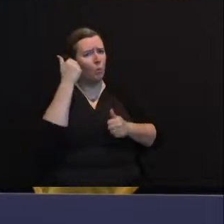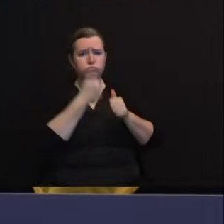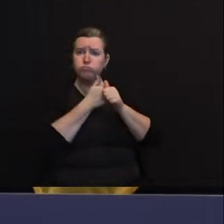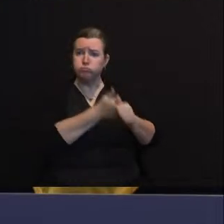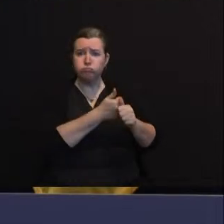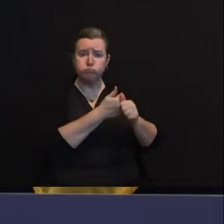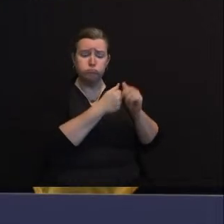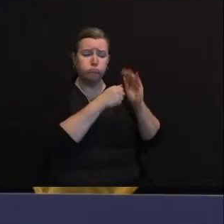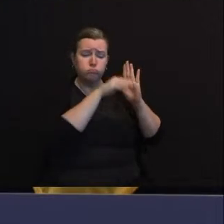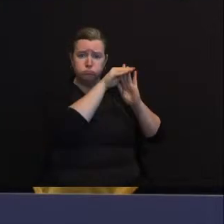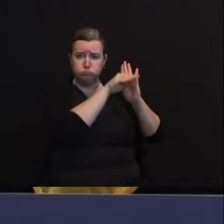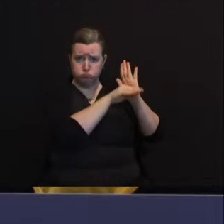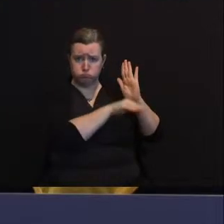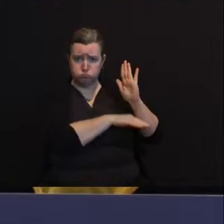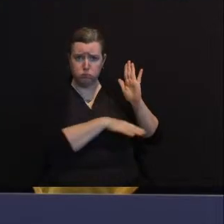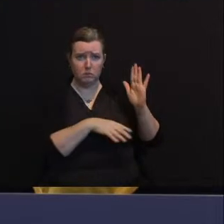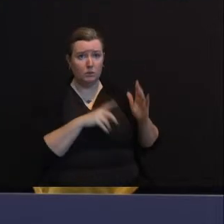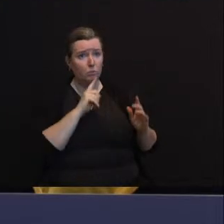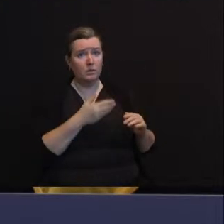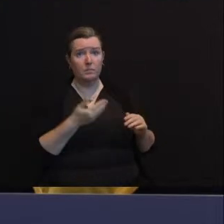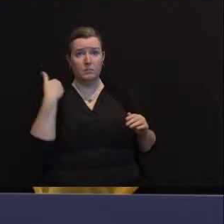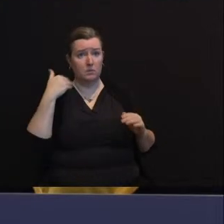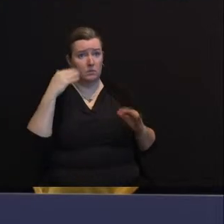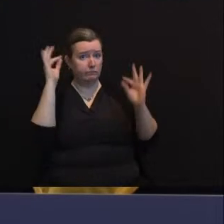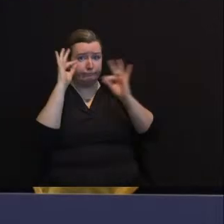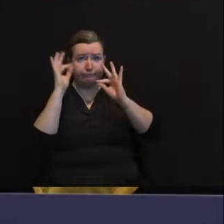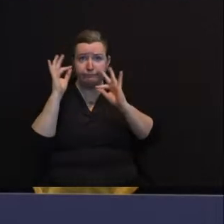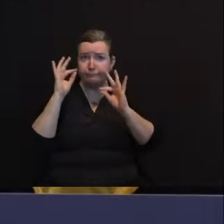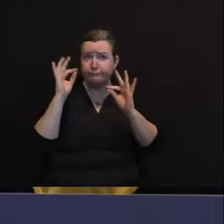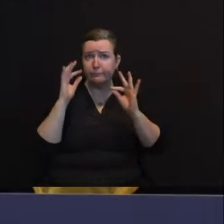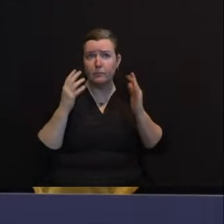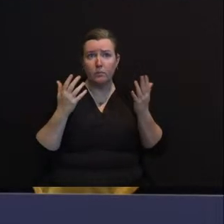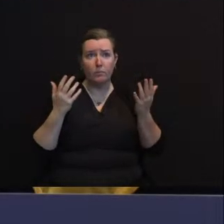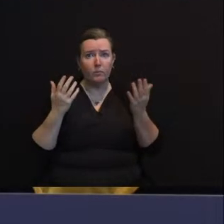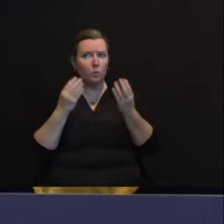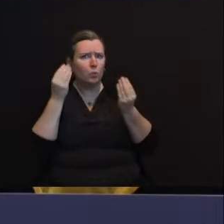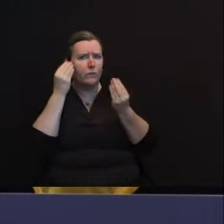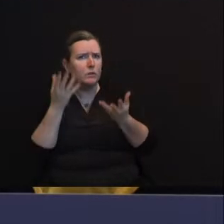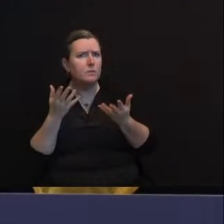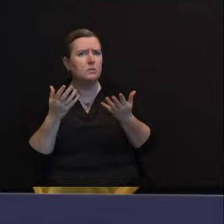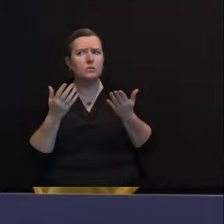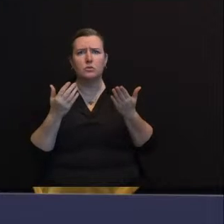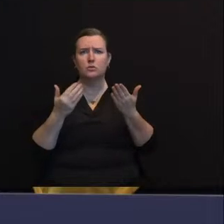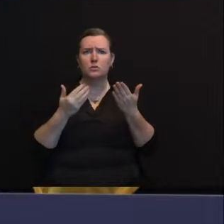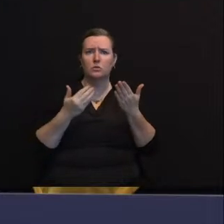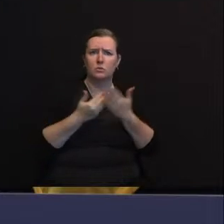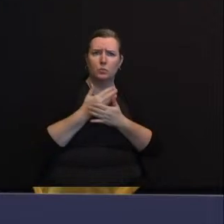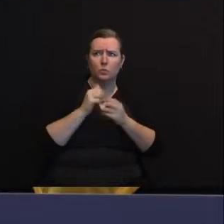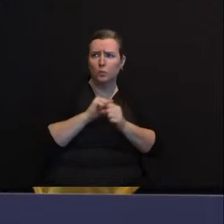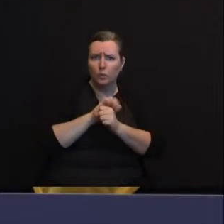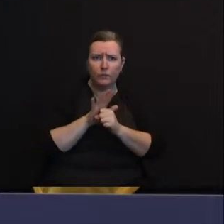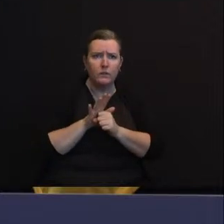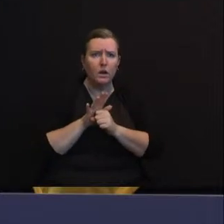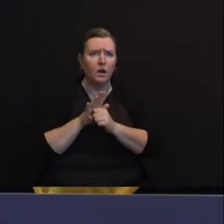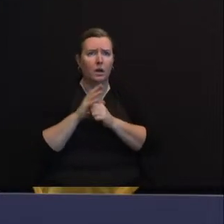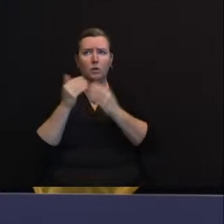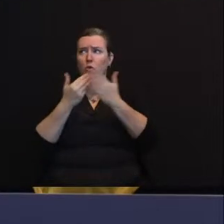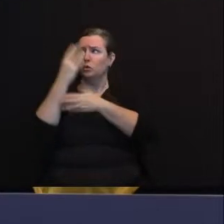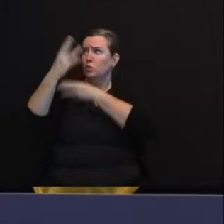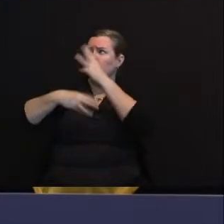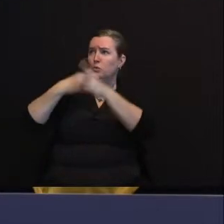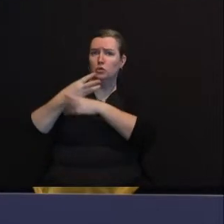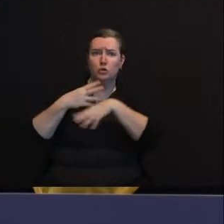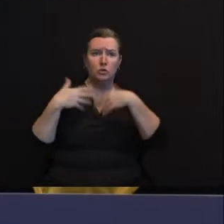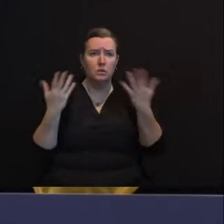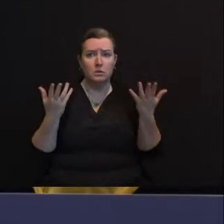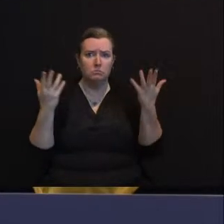we didn't know what we didn't know in the spring and summer, not just us, but the entirety of the world trying to deal with this virus.